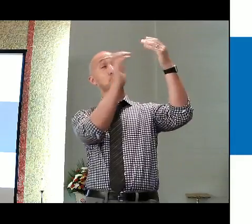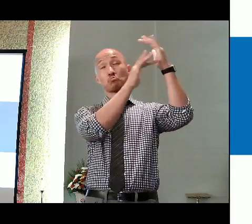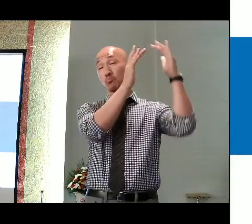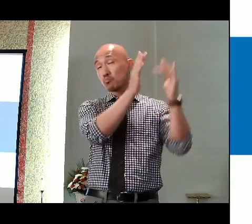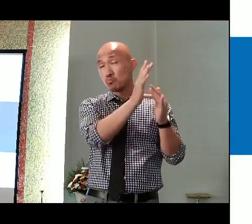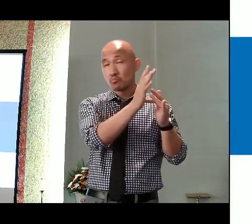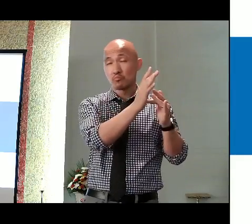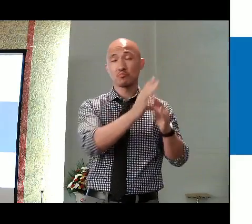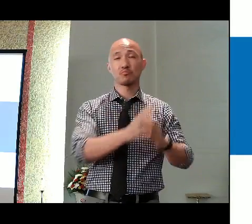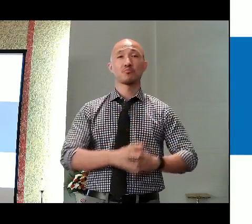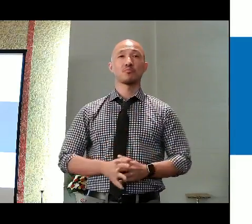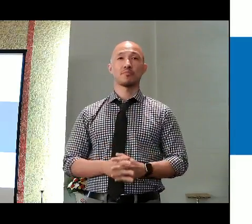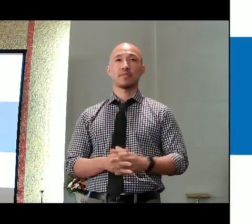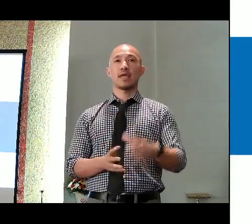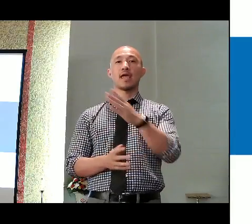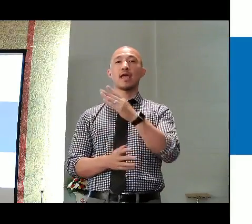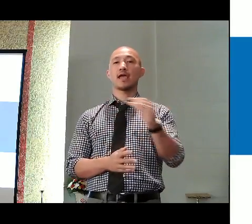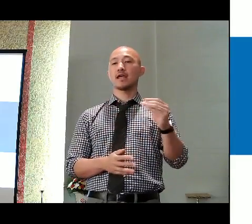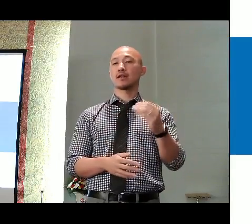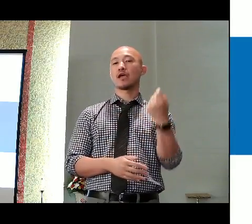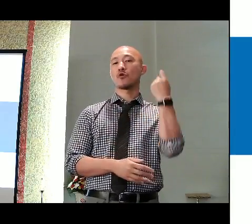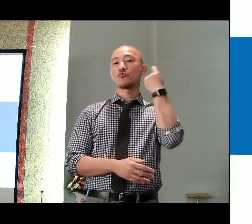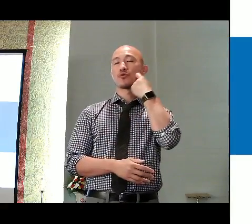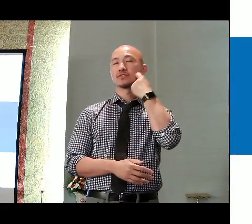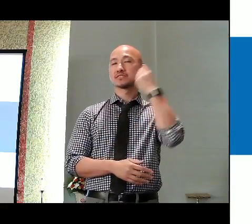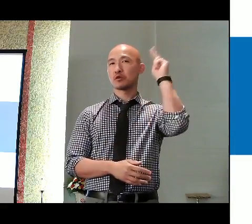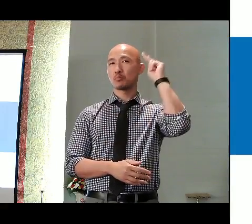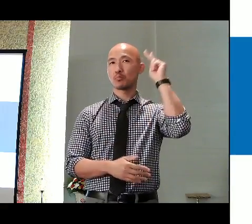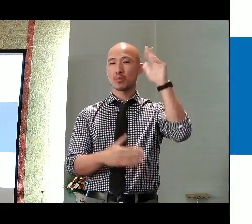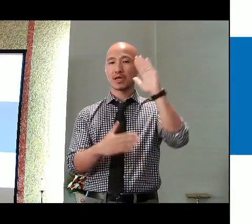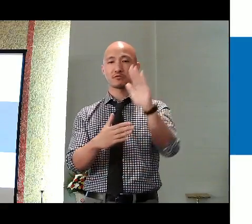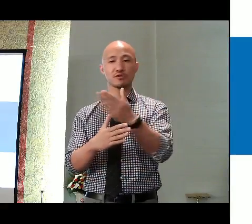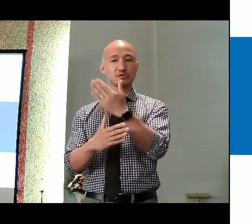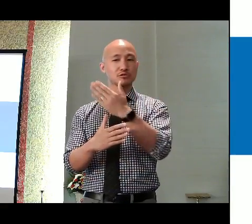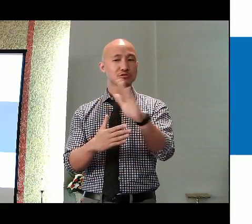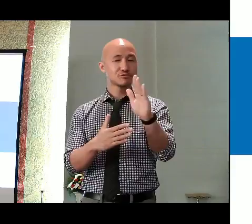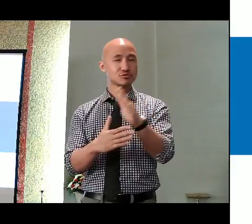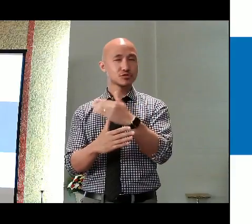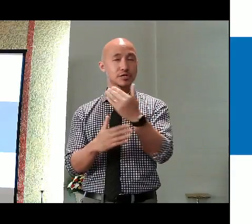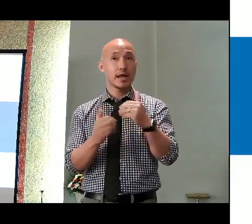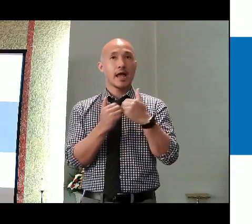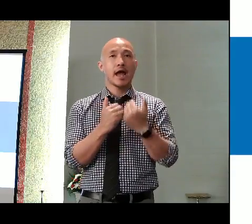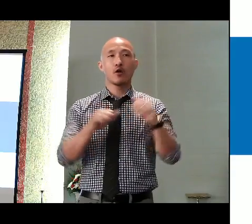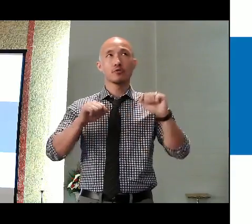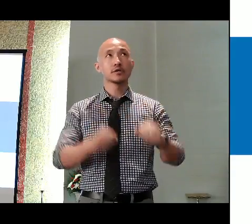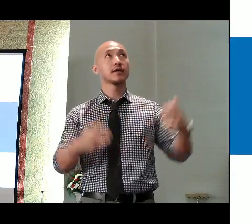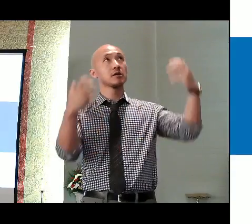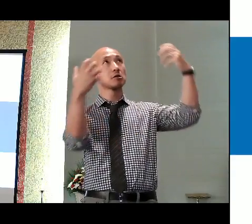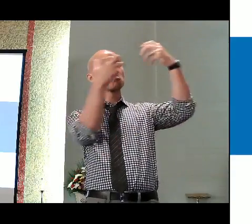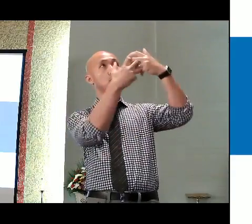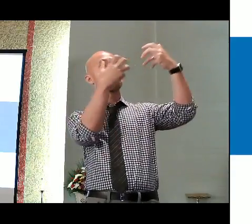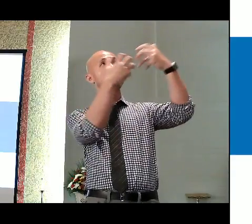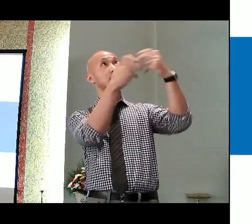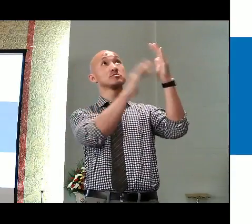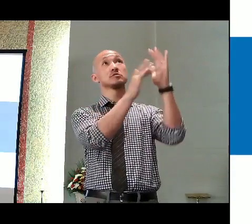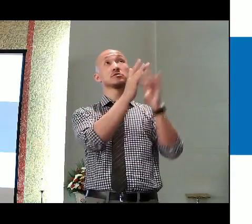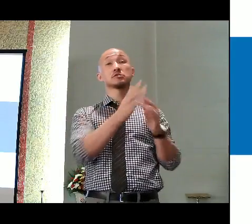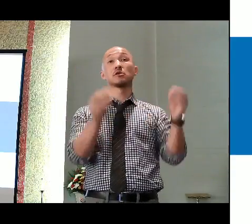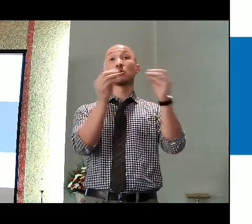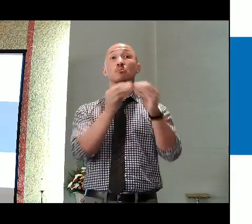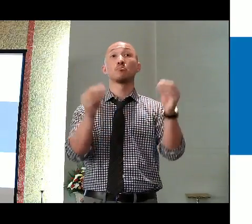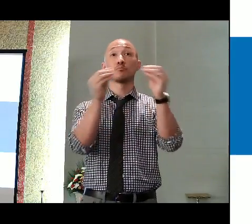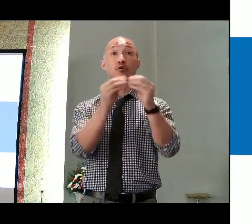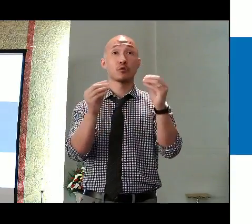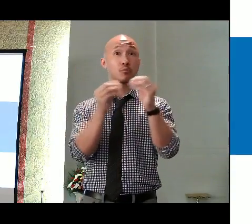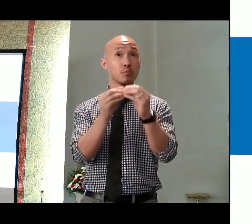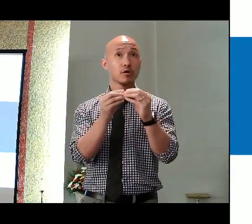you are ways of practicing this conformation to Christ. We spoke at length concerning women,